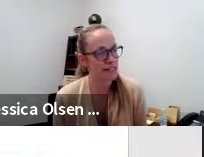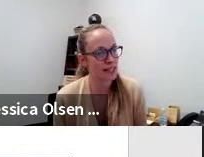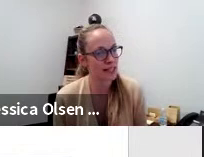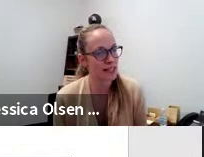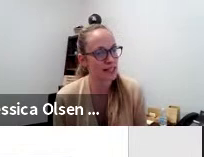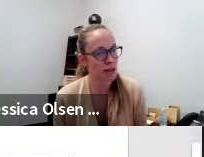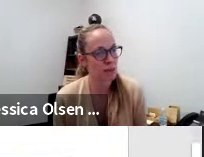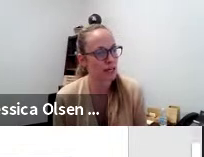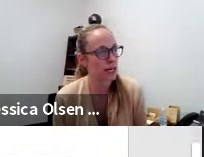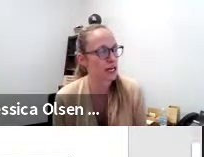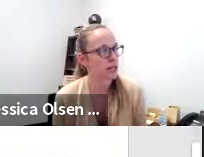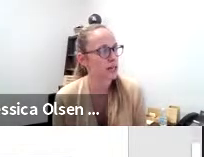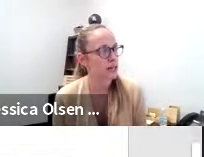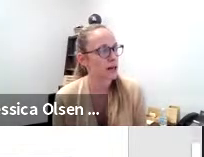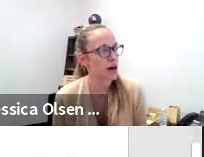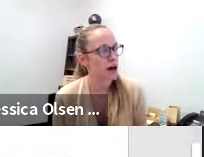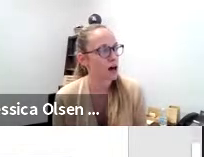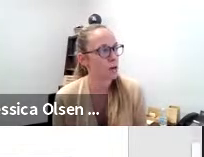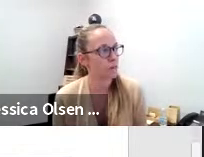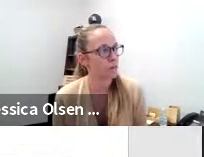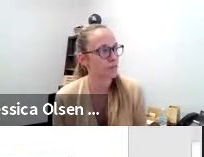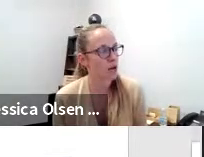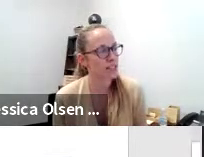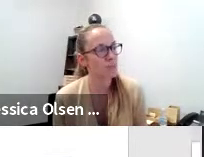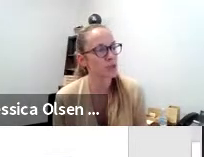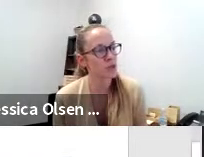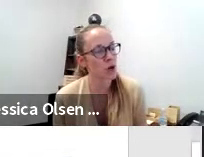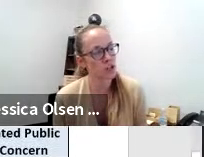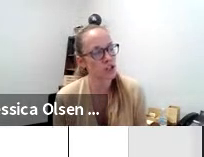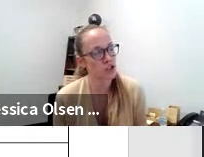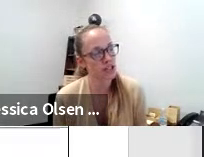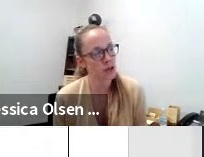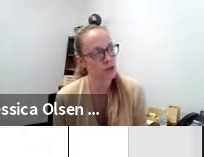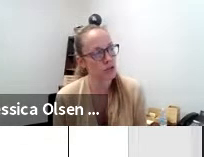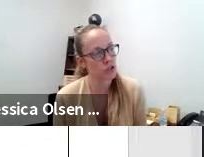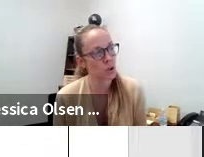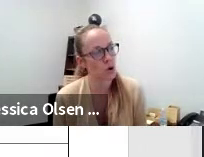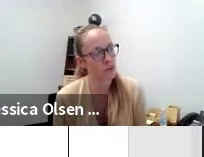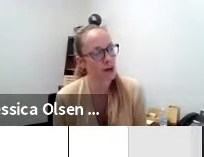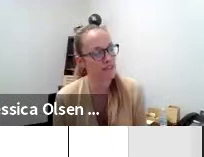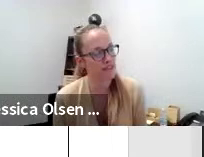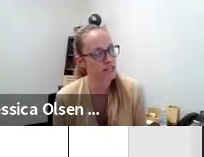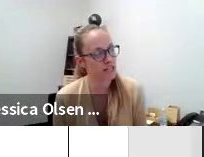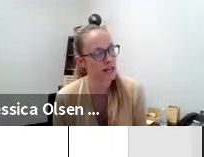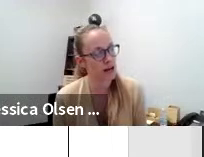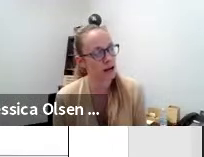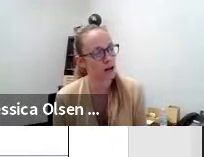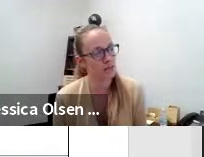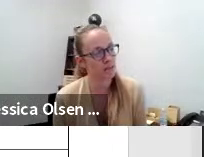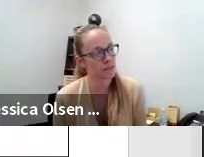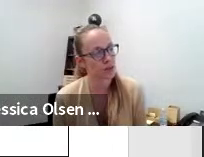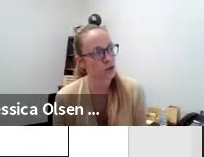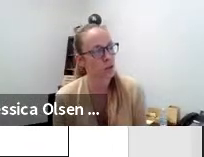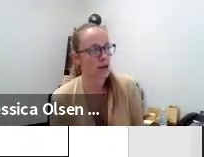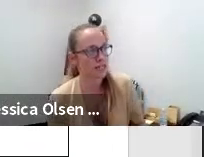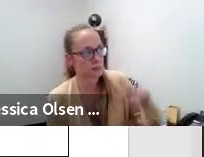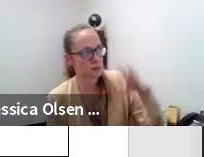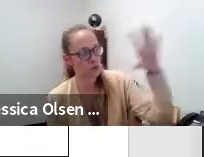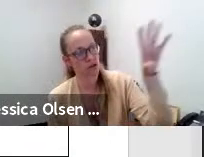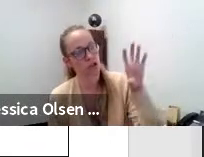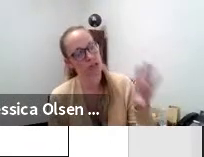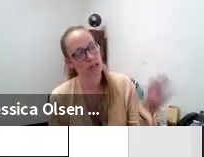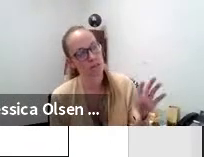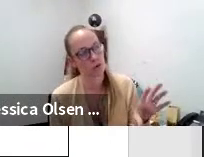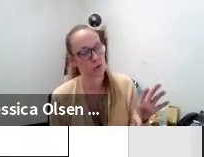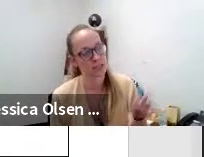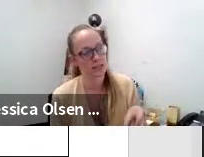have pending things happening on top, so you know where it's straight to go to, or if you have things that you wanted to be